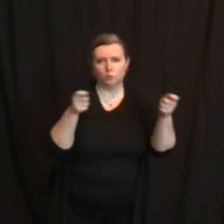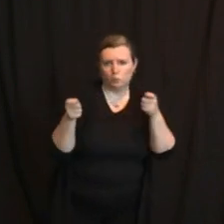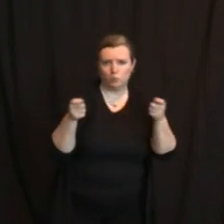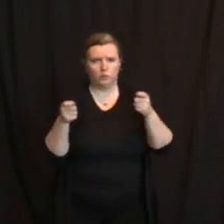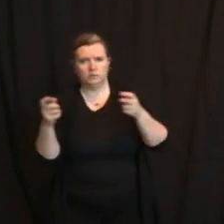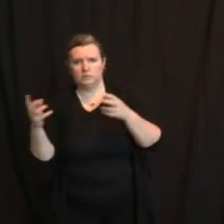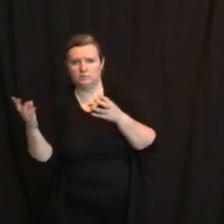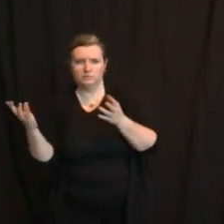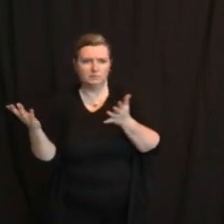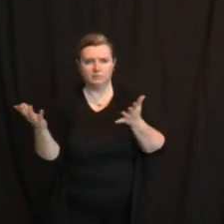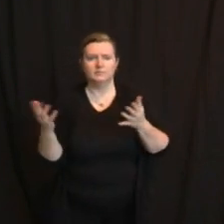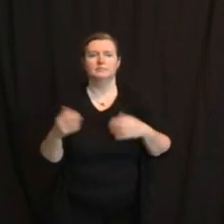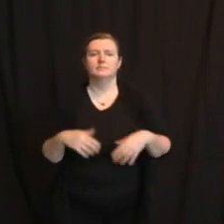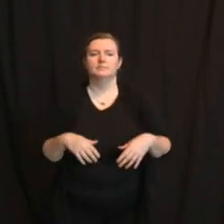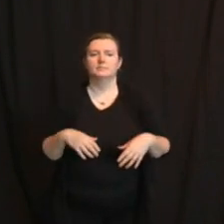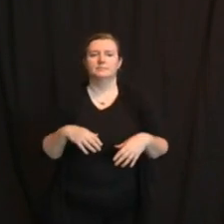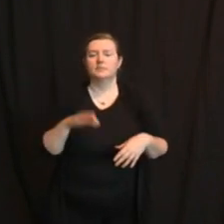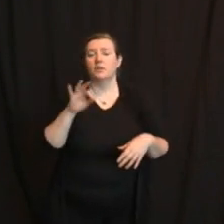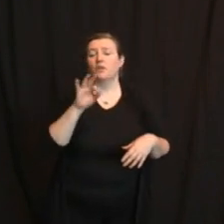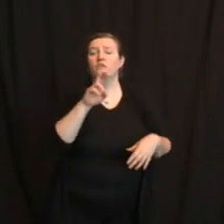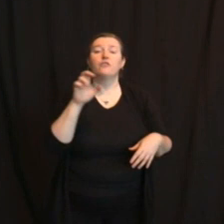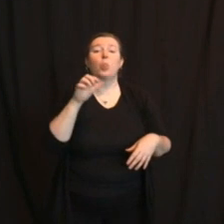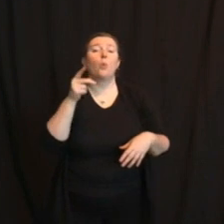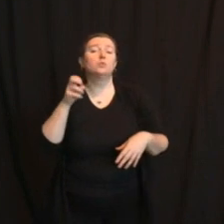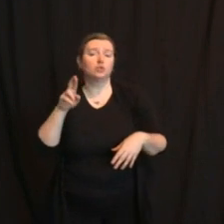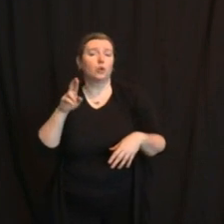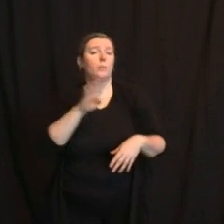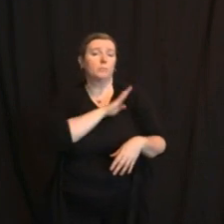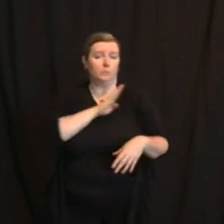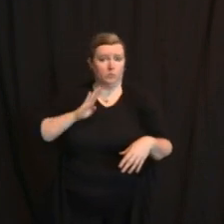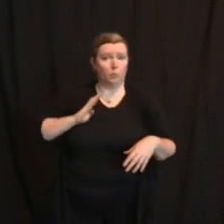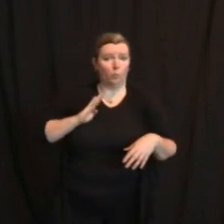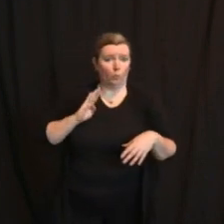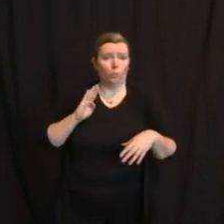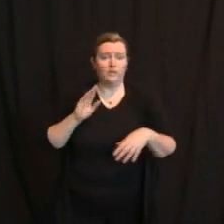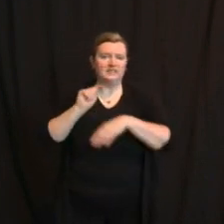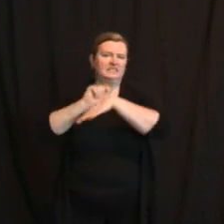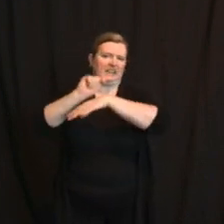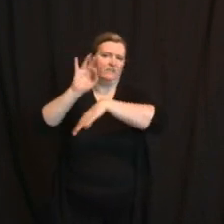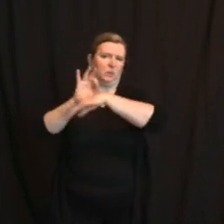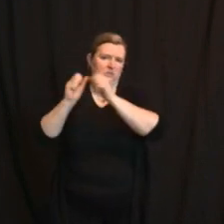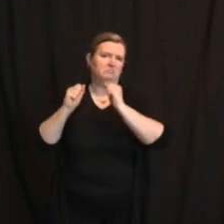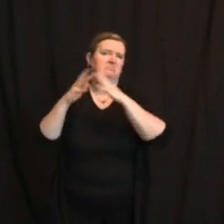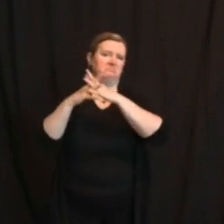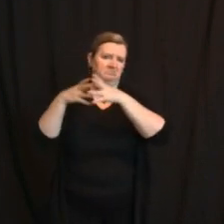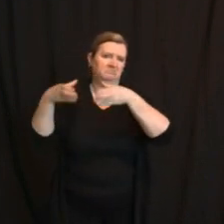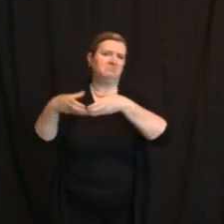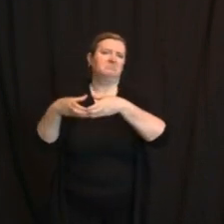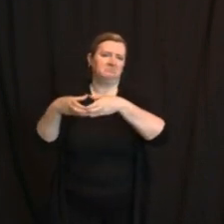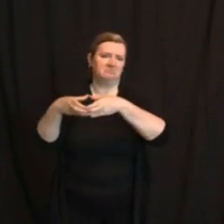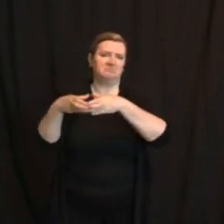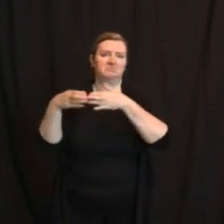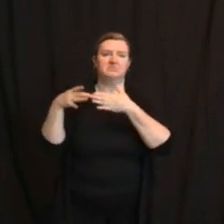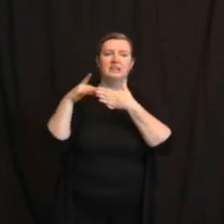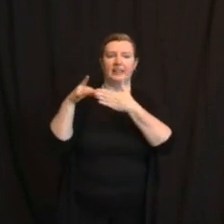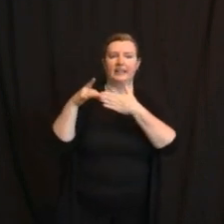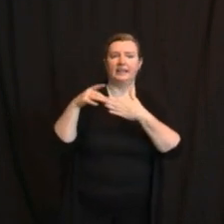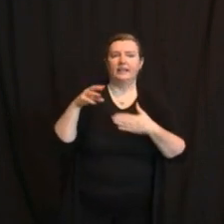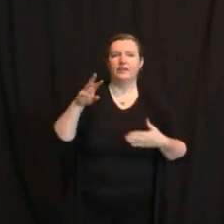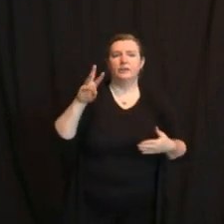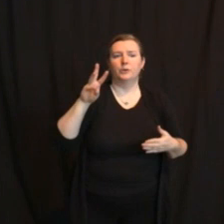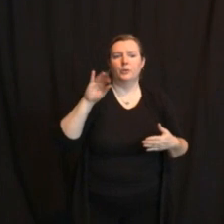Chosen Freeholders put together a task force, and it was headed by freeholder Will Morey and myself, along